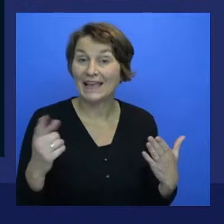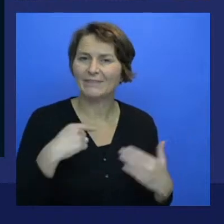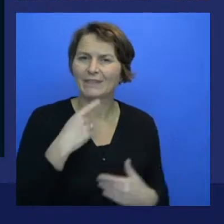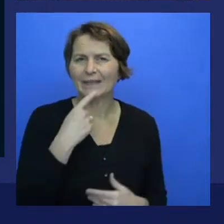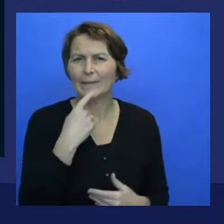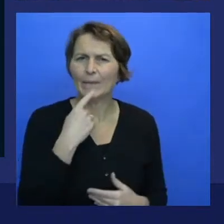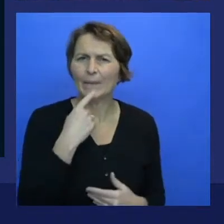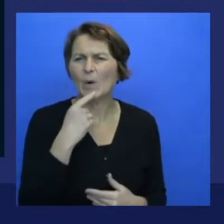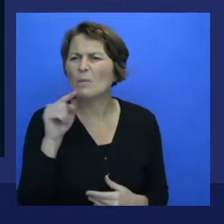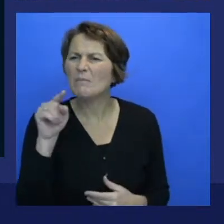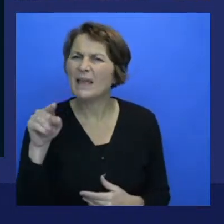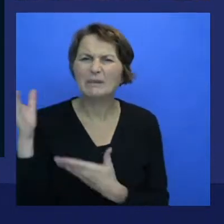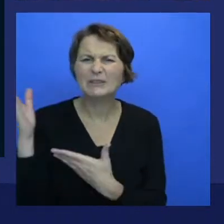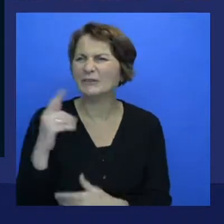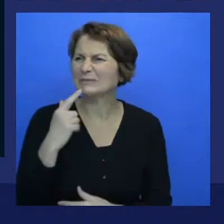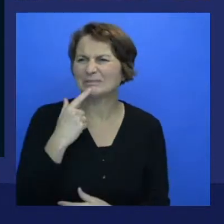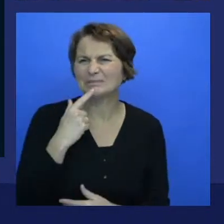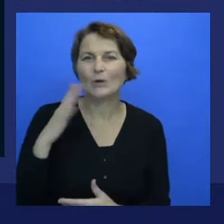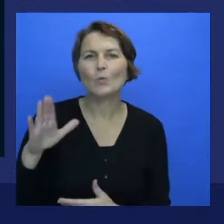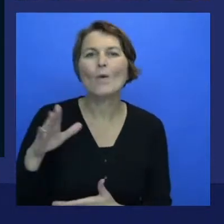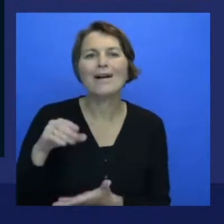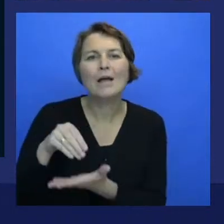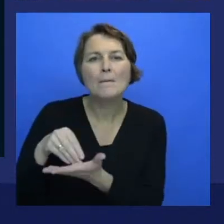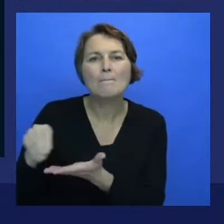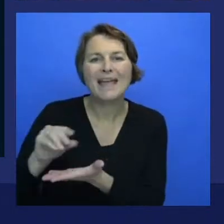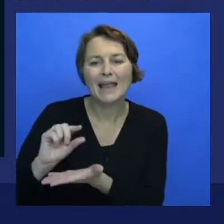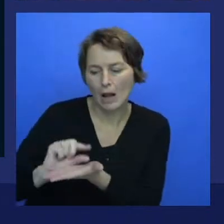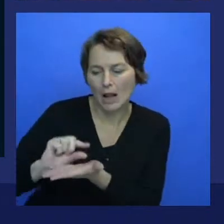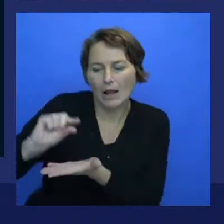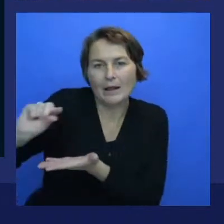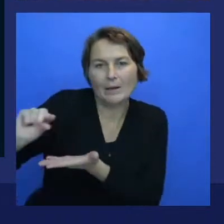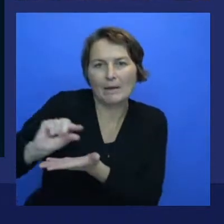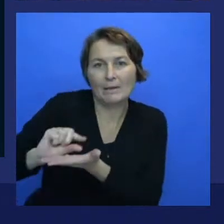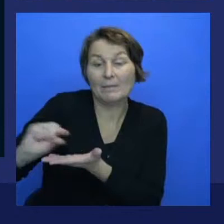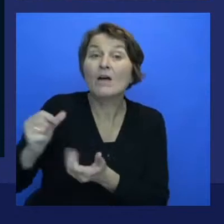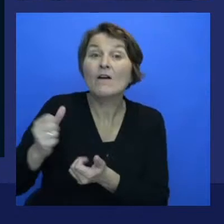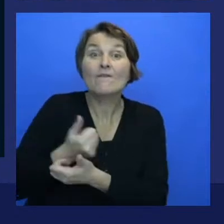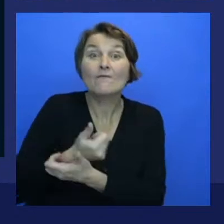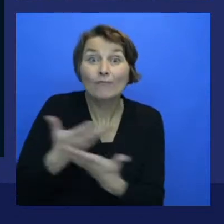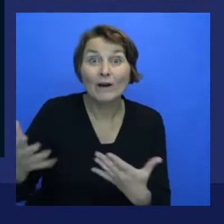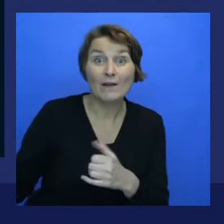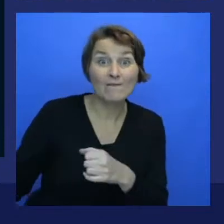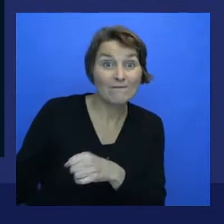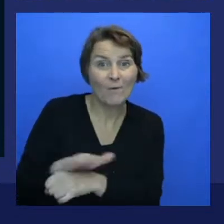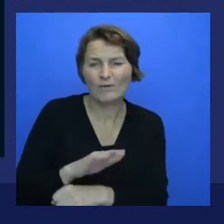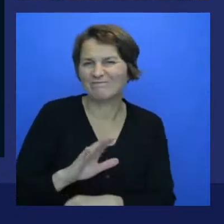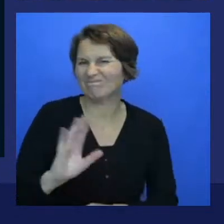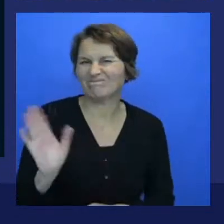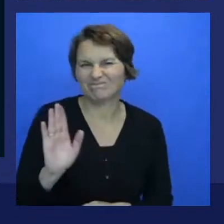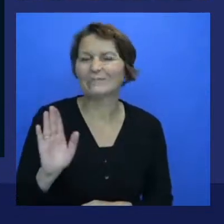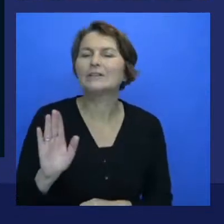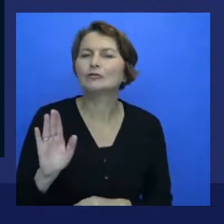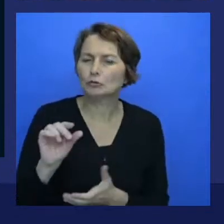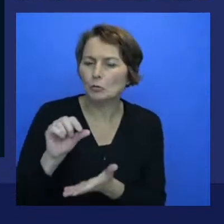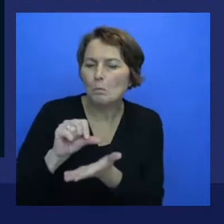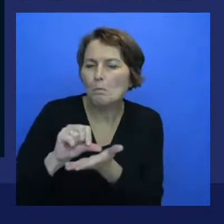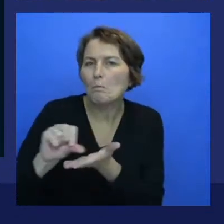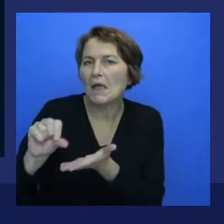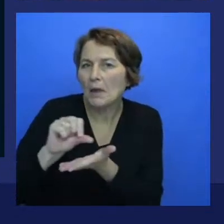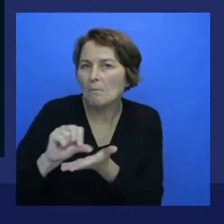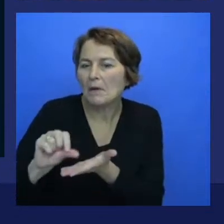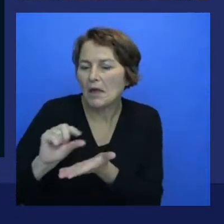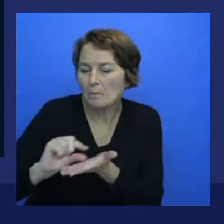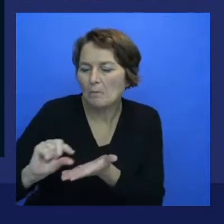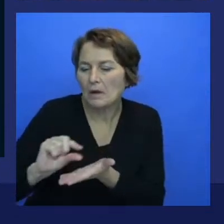that service, but it is not completely free because there are other costs associated